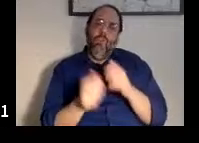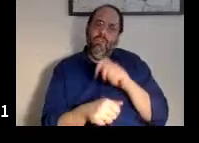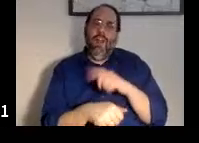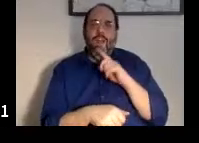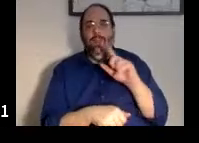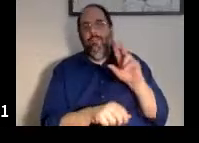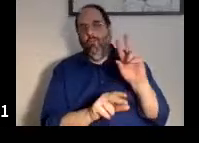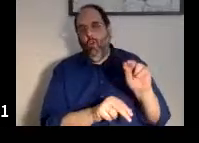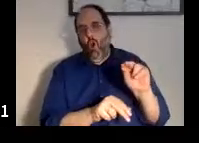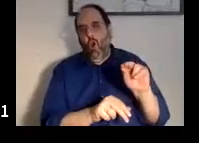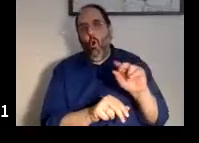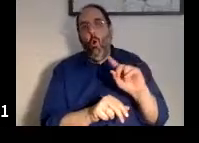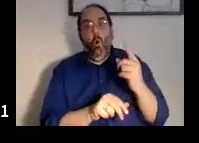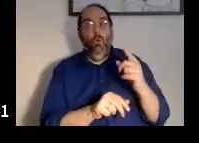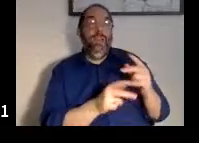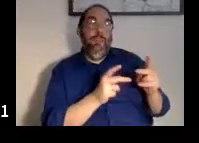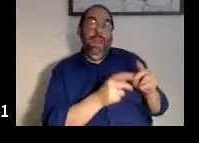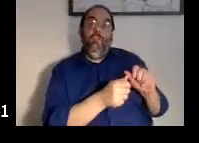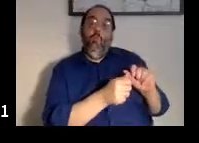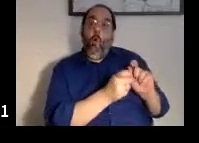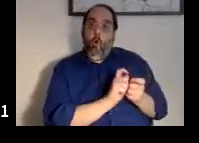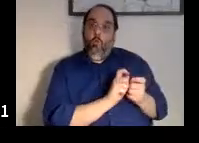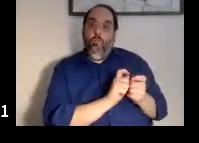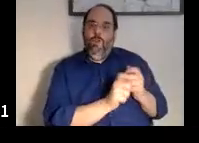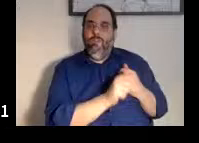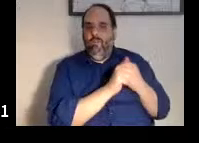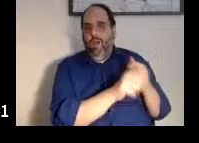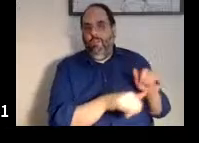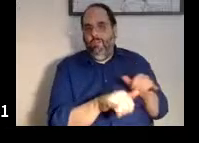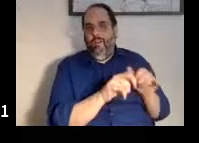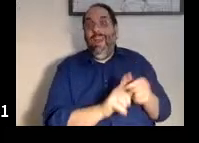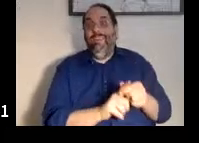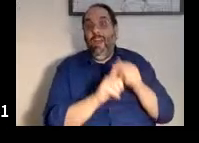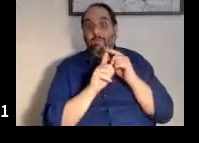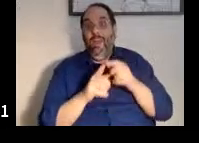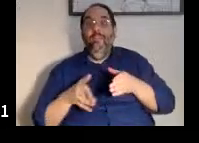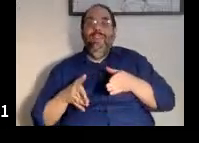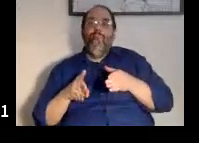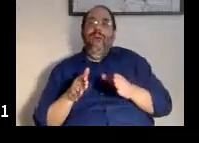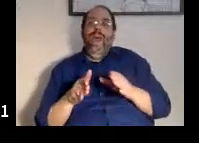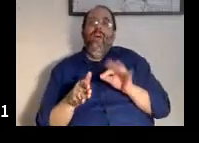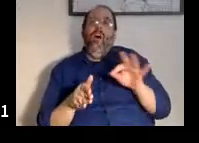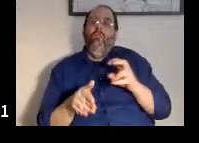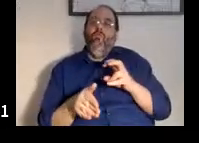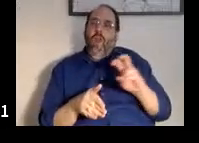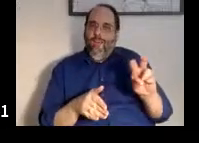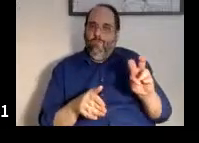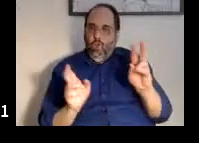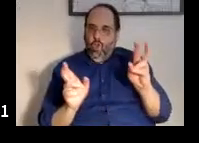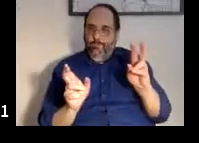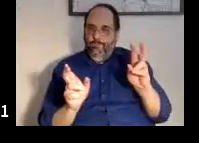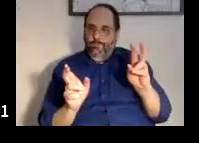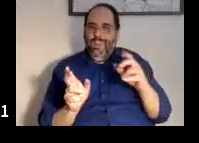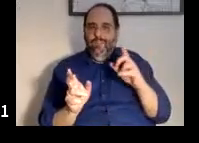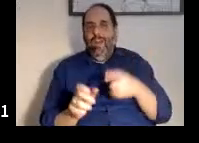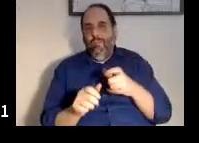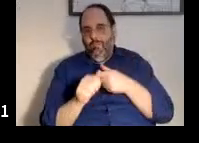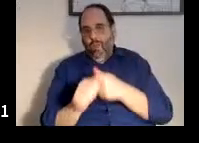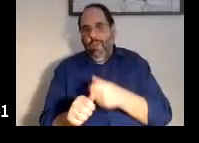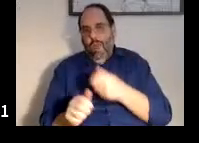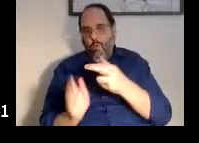those areas that are being altered must comply with the standards, unless the path of travel we talked about was triggered, okay,